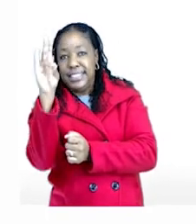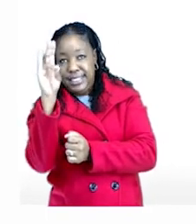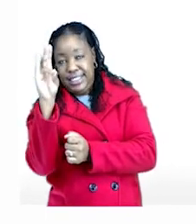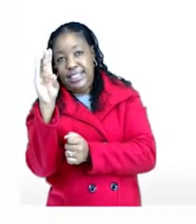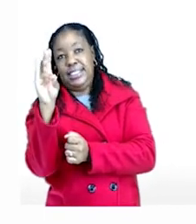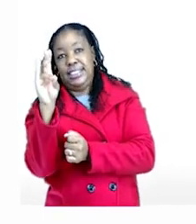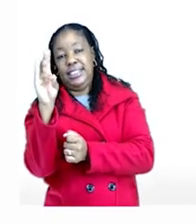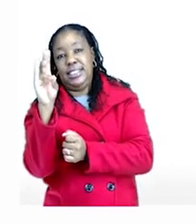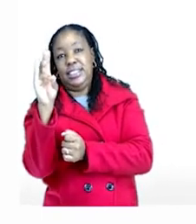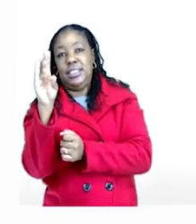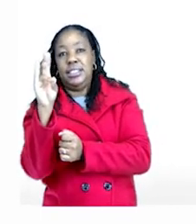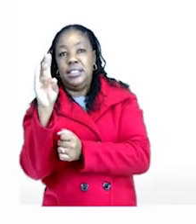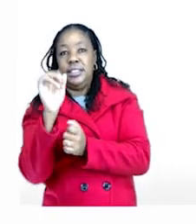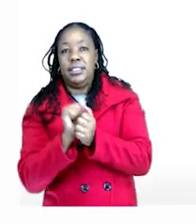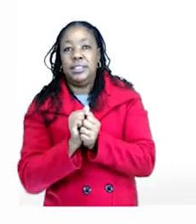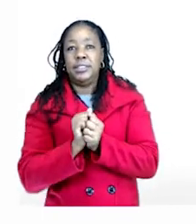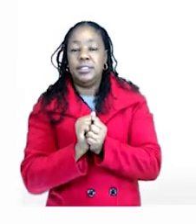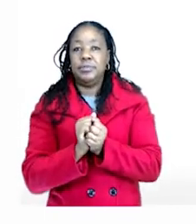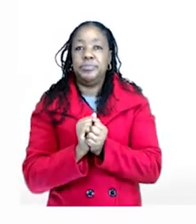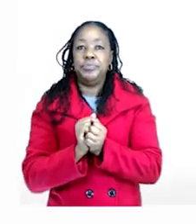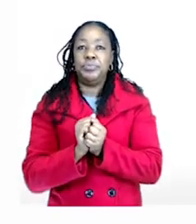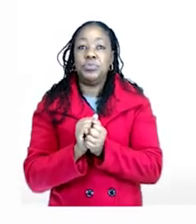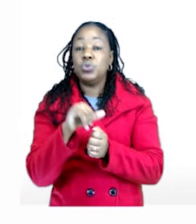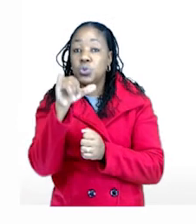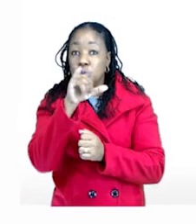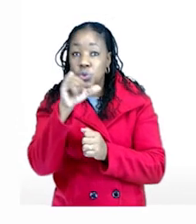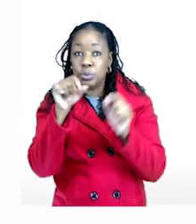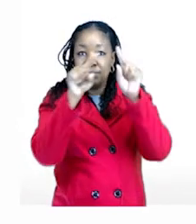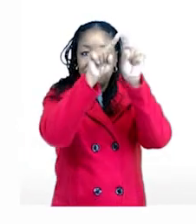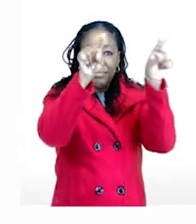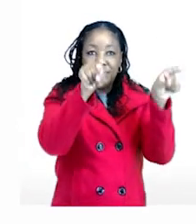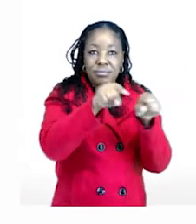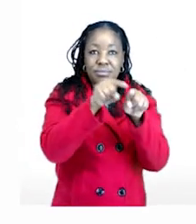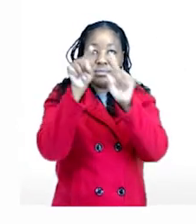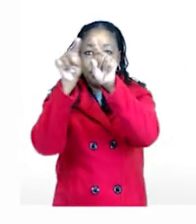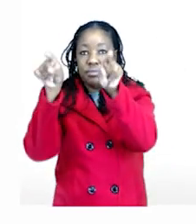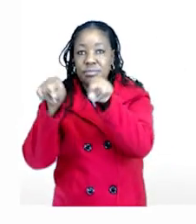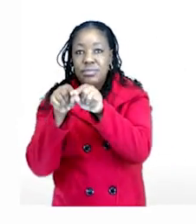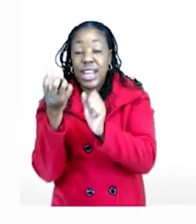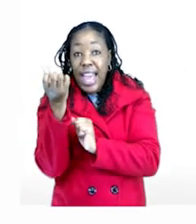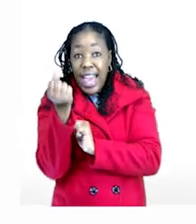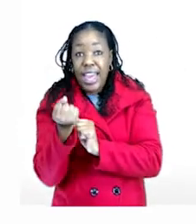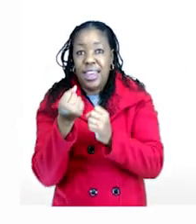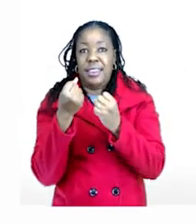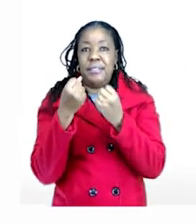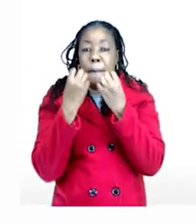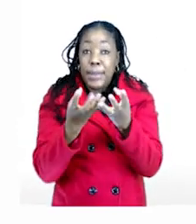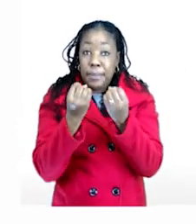blocks in the second block. So which block will Ellie the alligator go